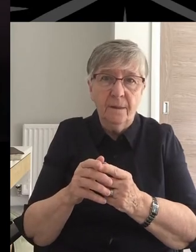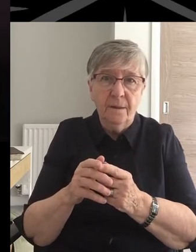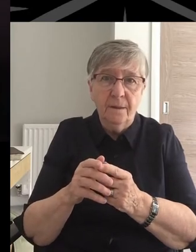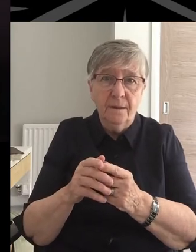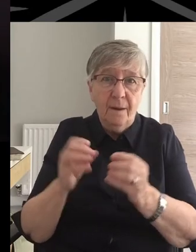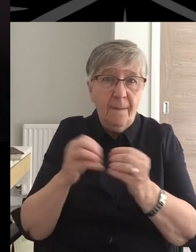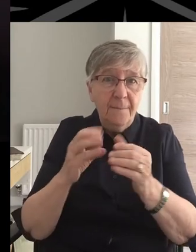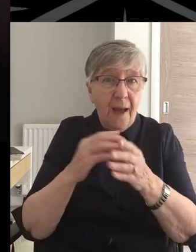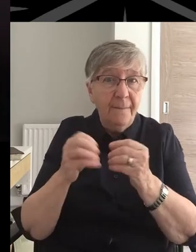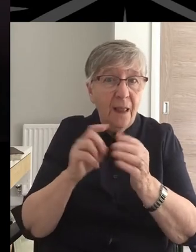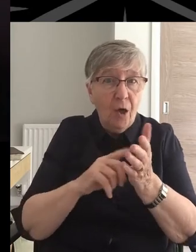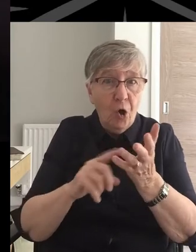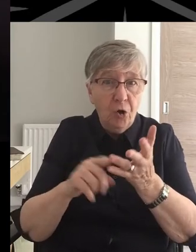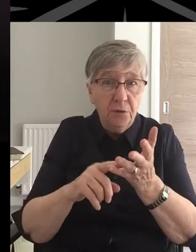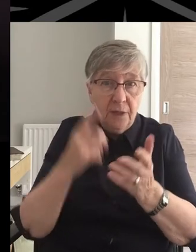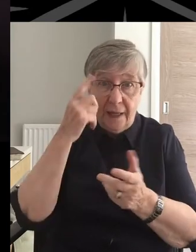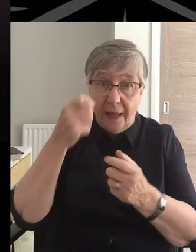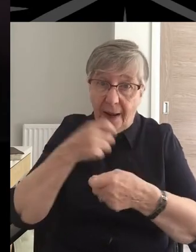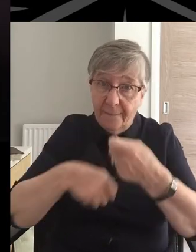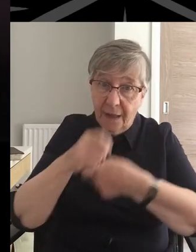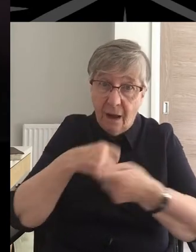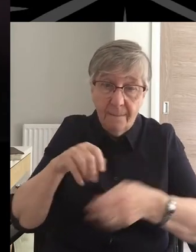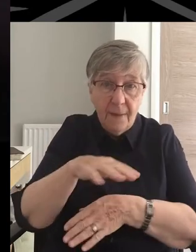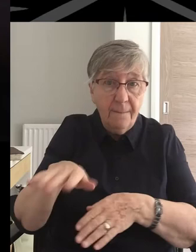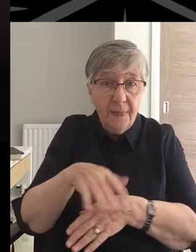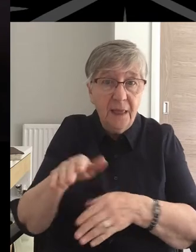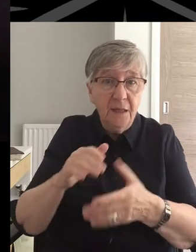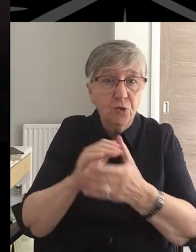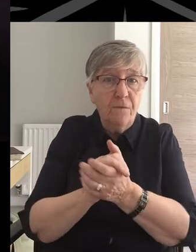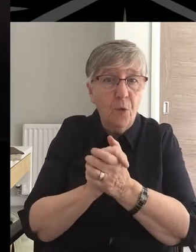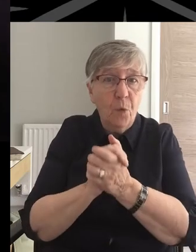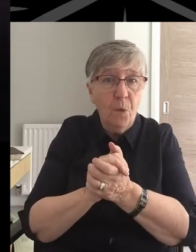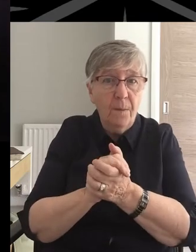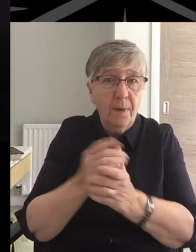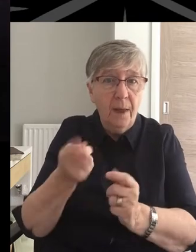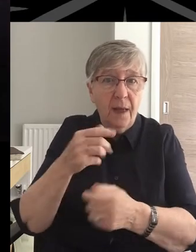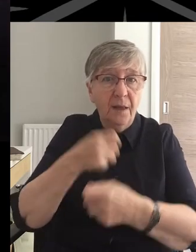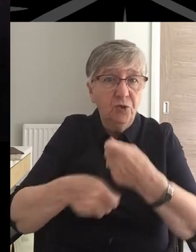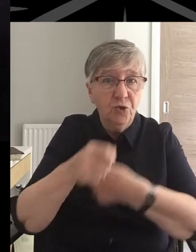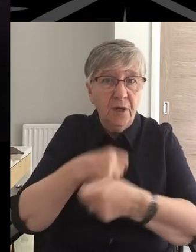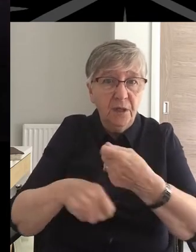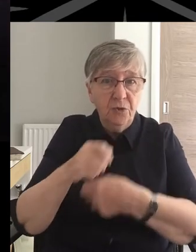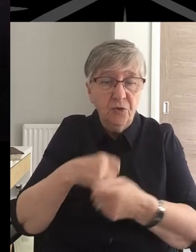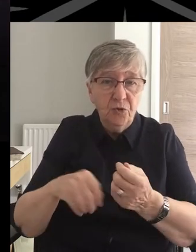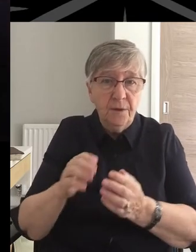Even Babylon can become a place of hope and of transformation.